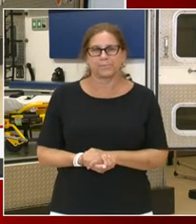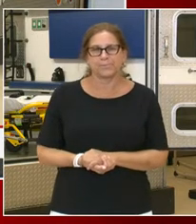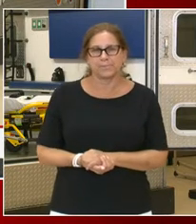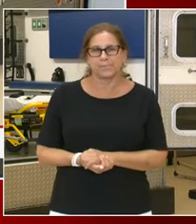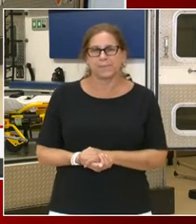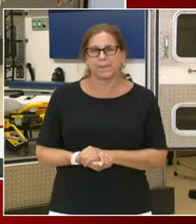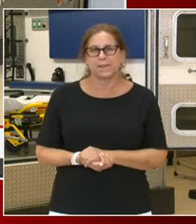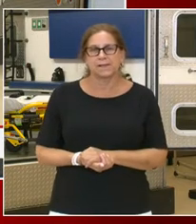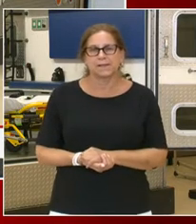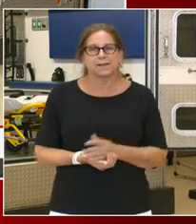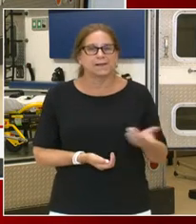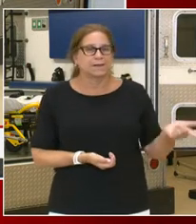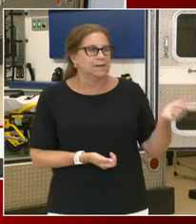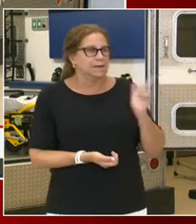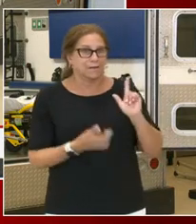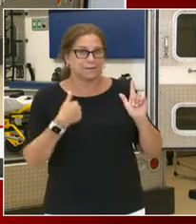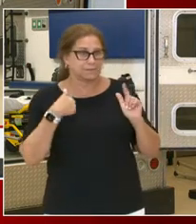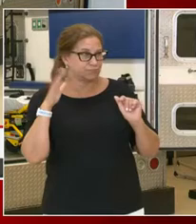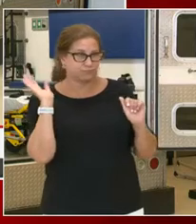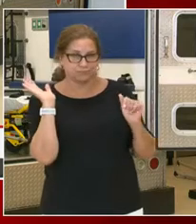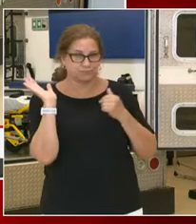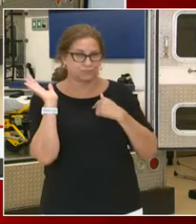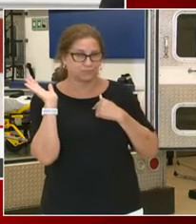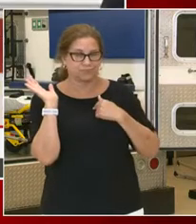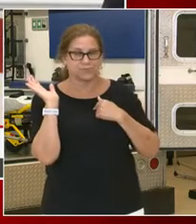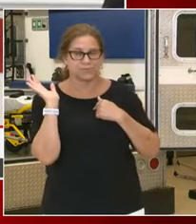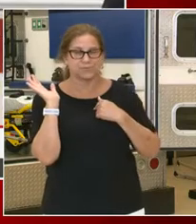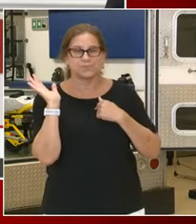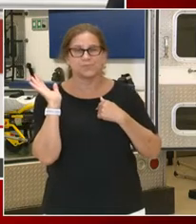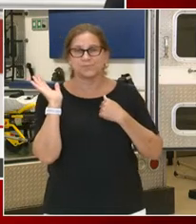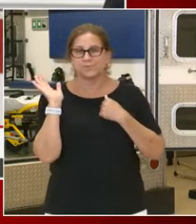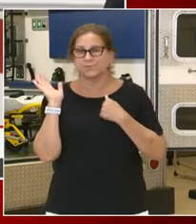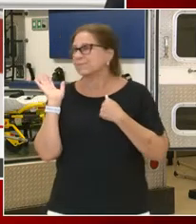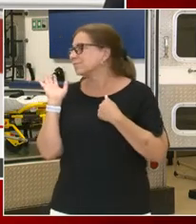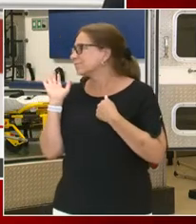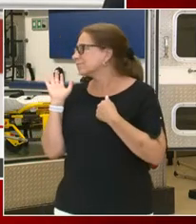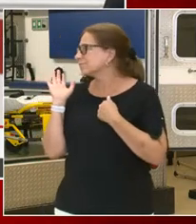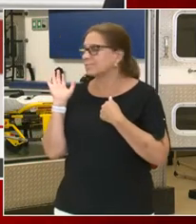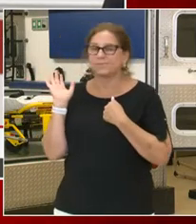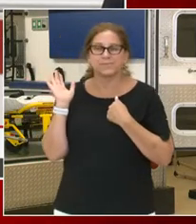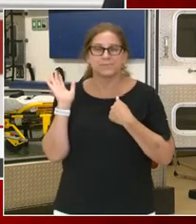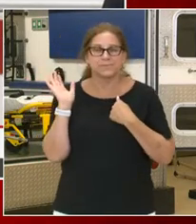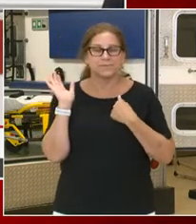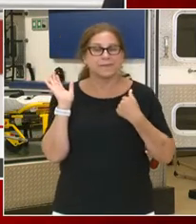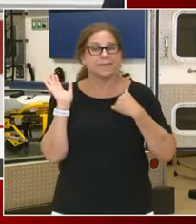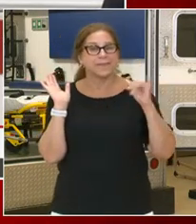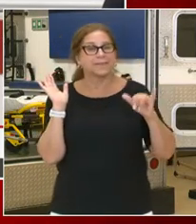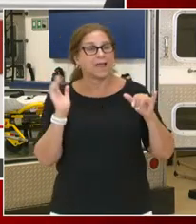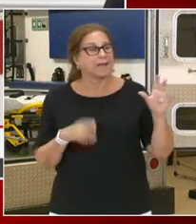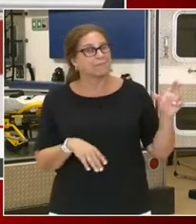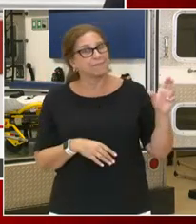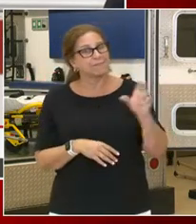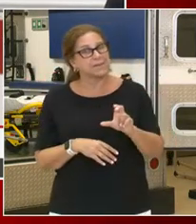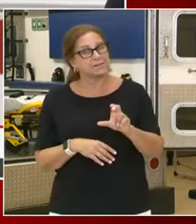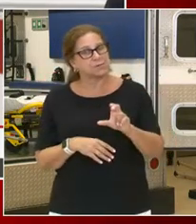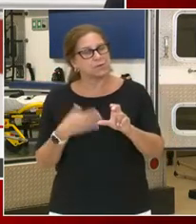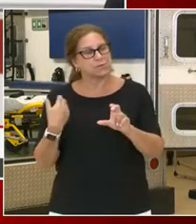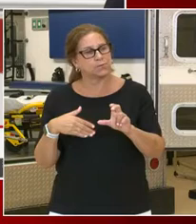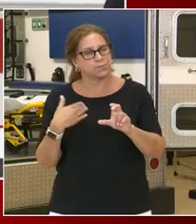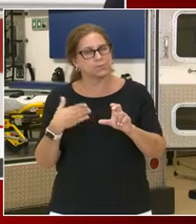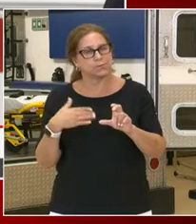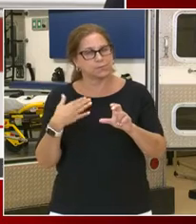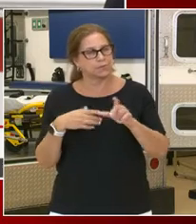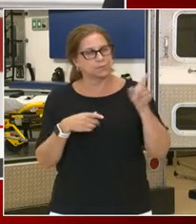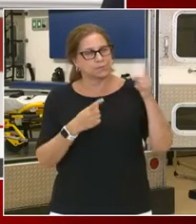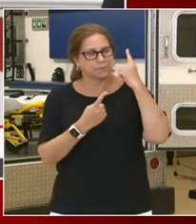I just think the combination of the investments that we have put forward are so thoughtful and really take us from relief to recovery to